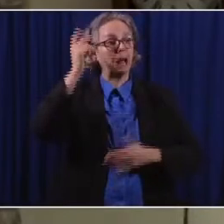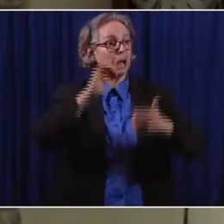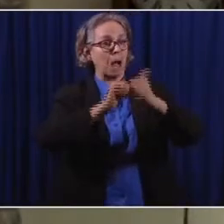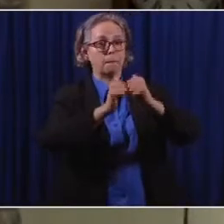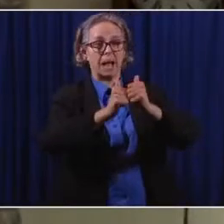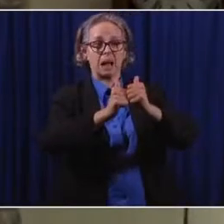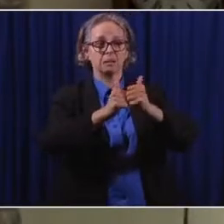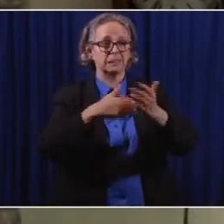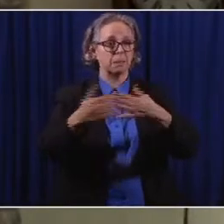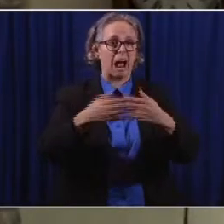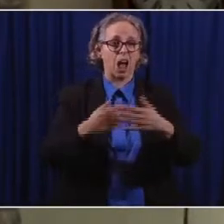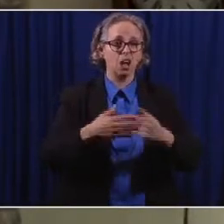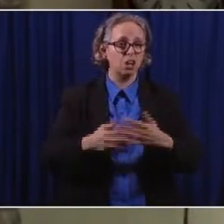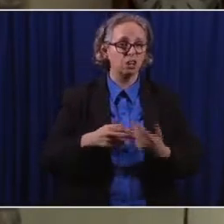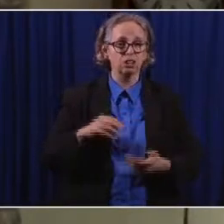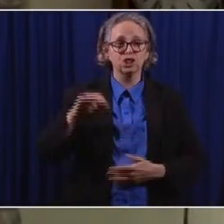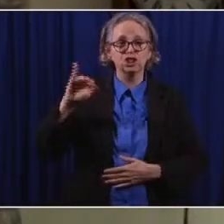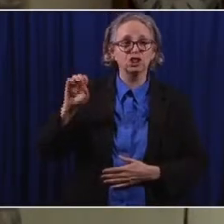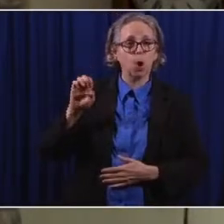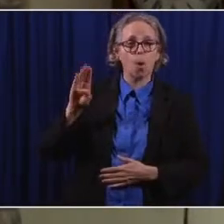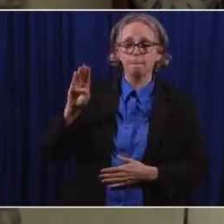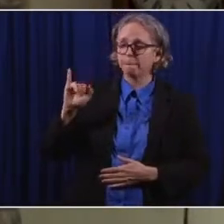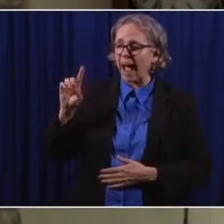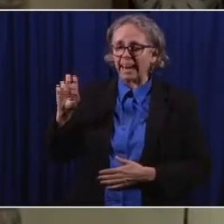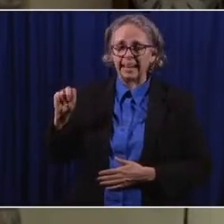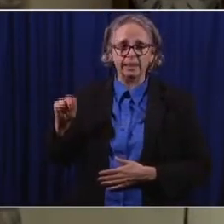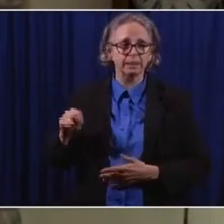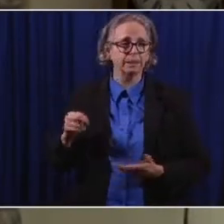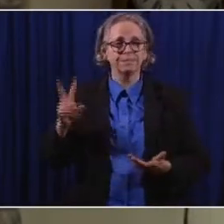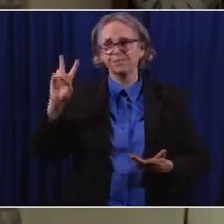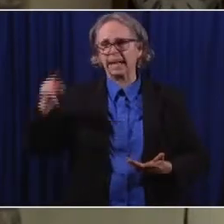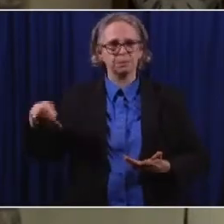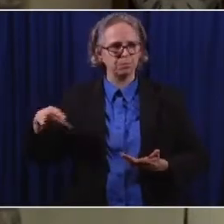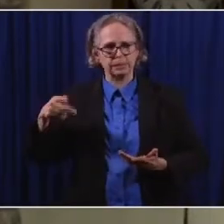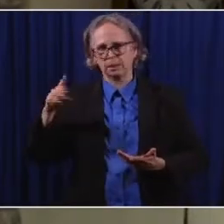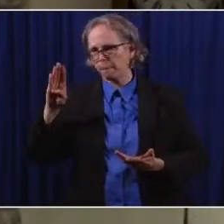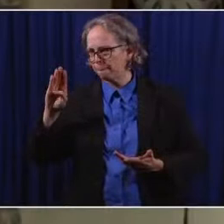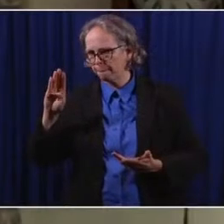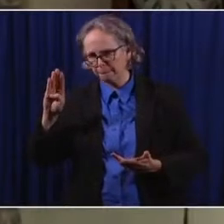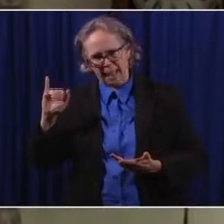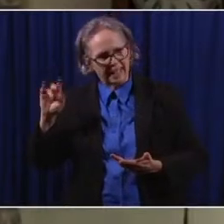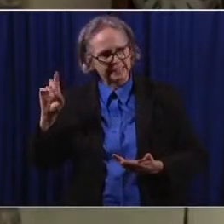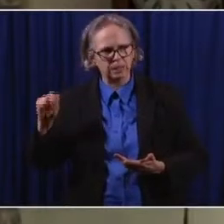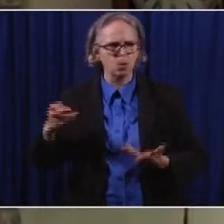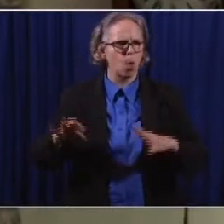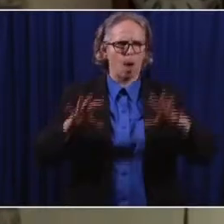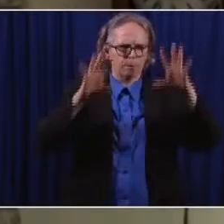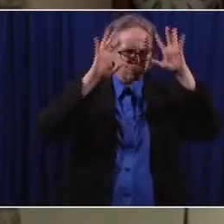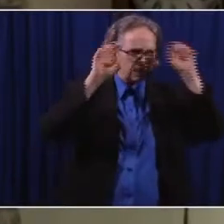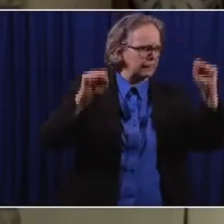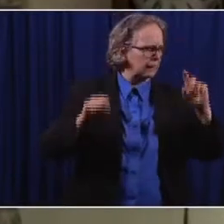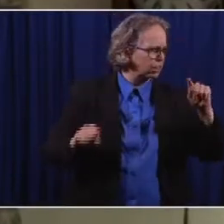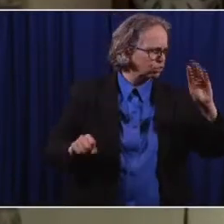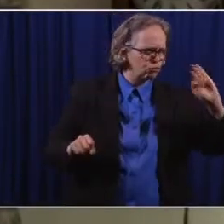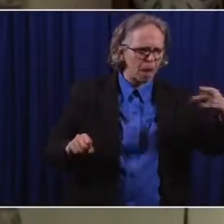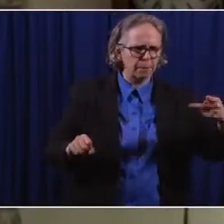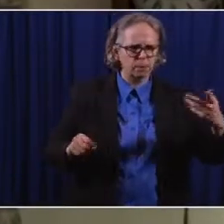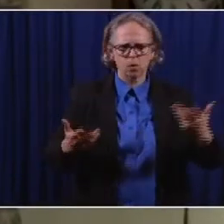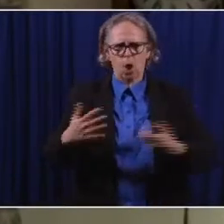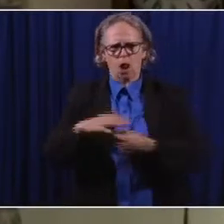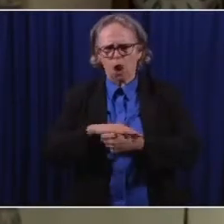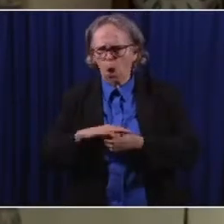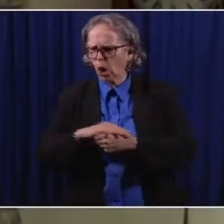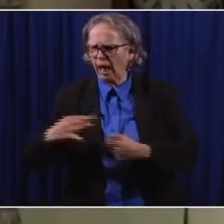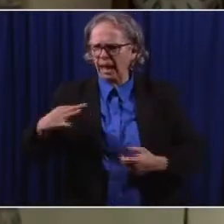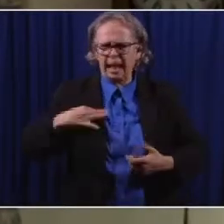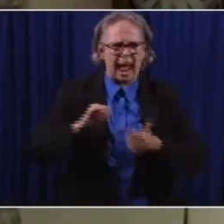Biden, whether former Vice President Biden, or whether it's President Trump, or whether it's a local candidate, if they're having a